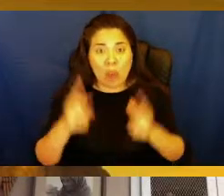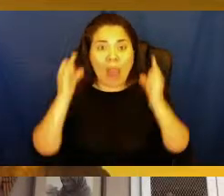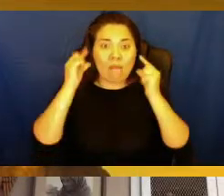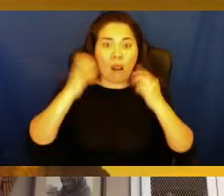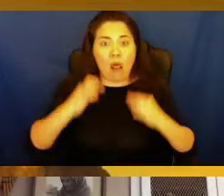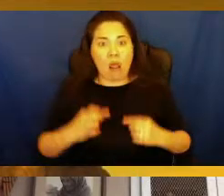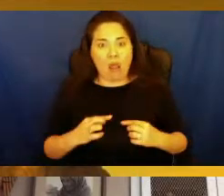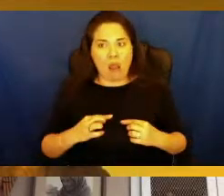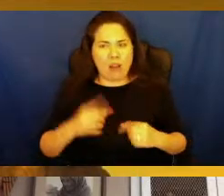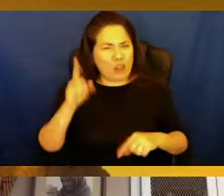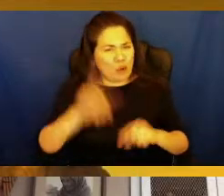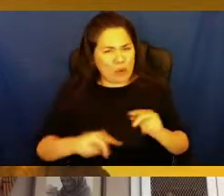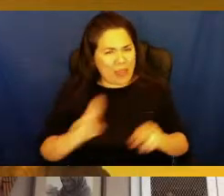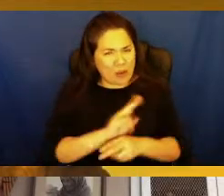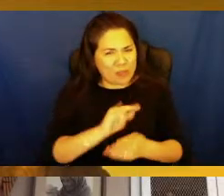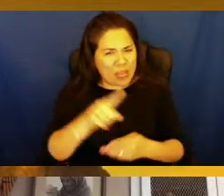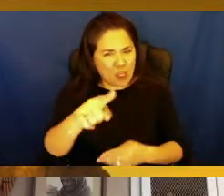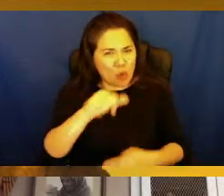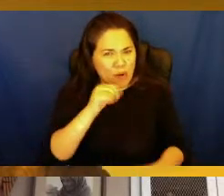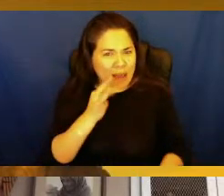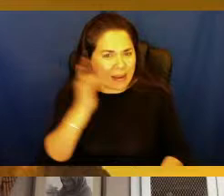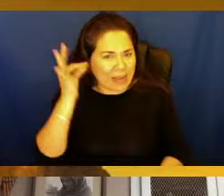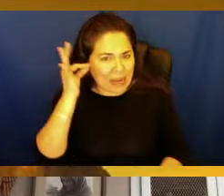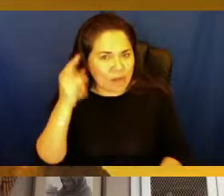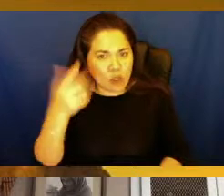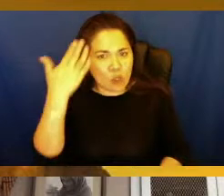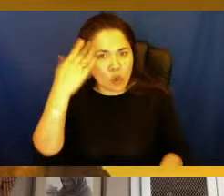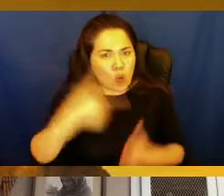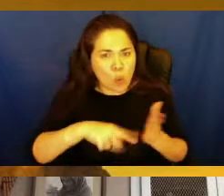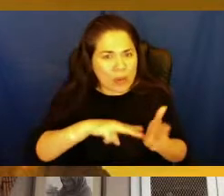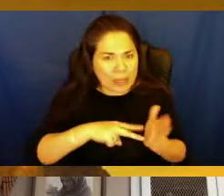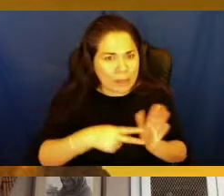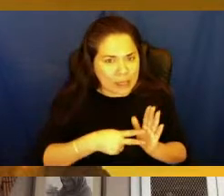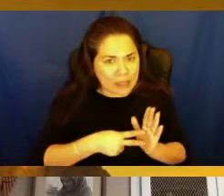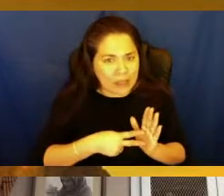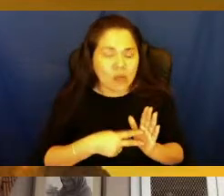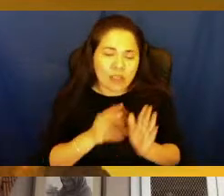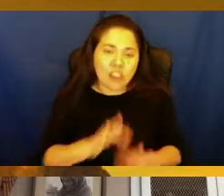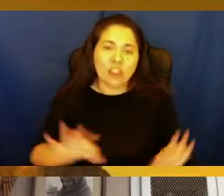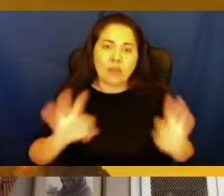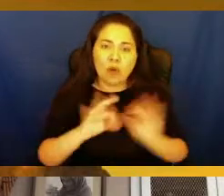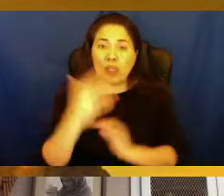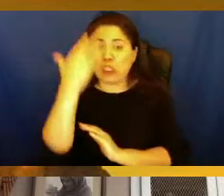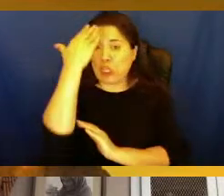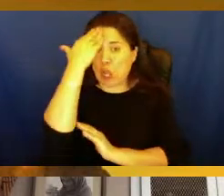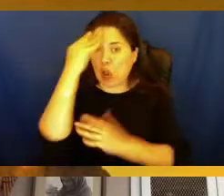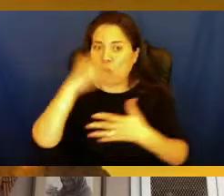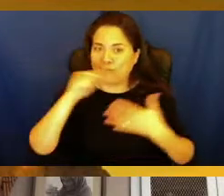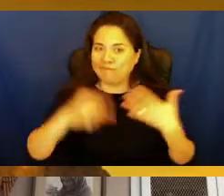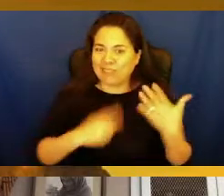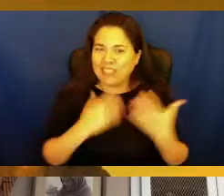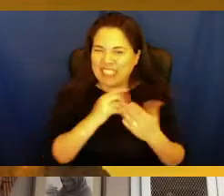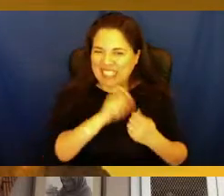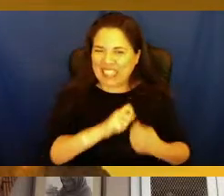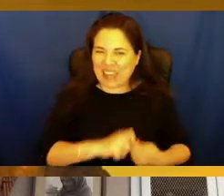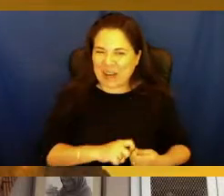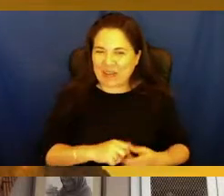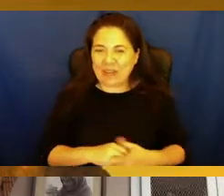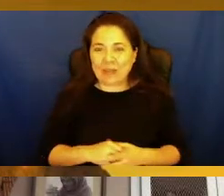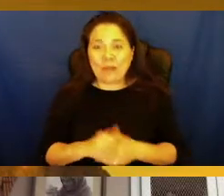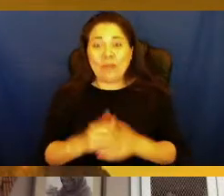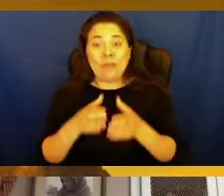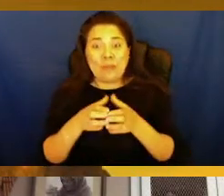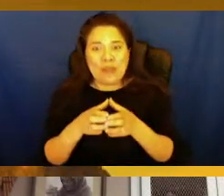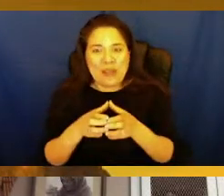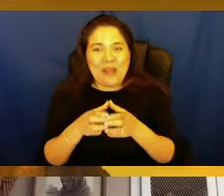and if you don't know the significance of it. But do support native-owned businesses. Thank you for that. Real quick on this question,